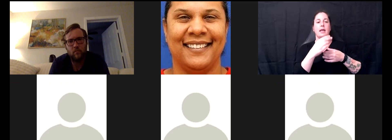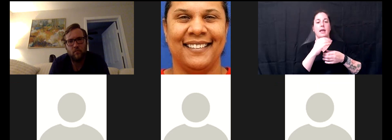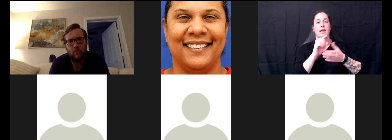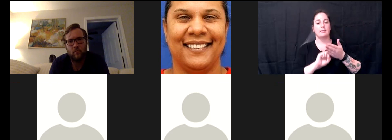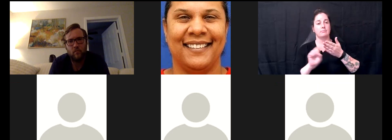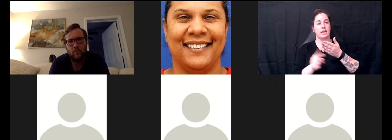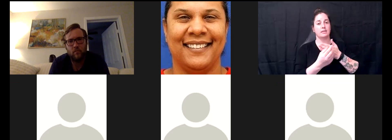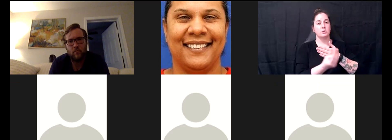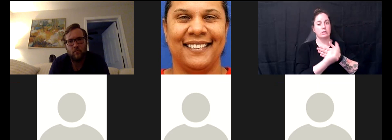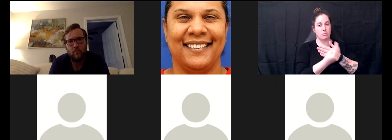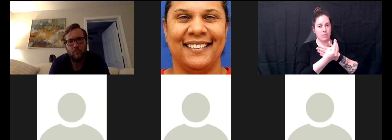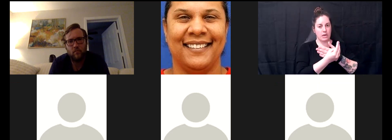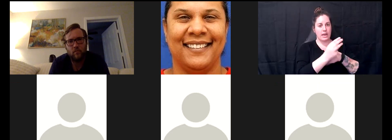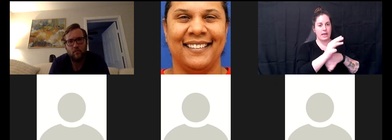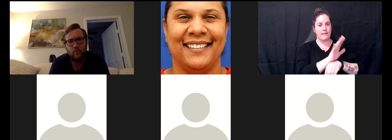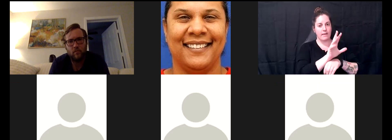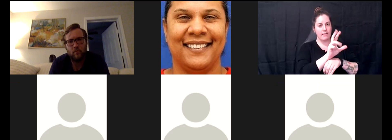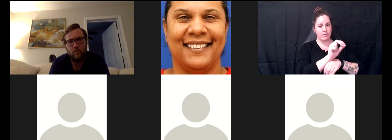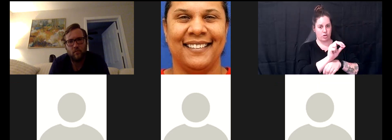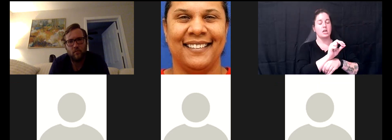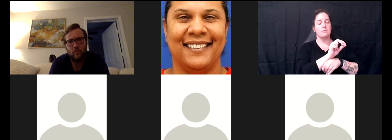at 5:30.